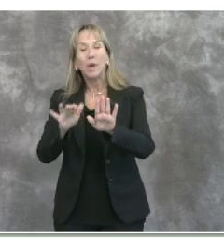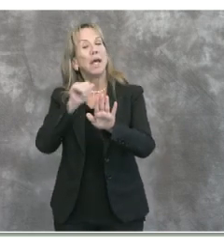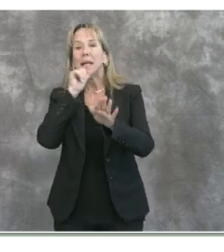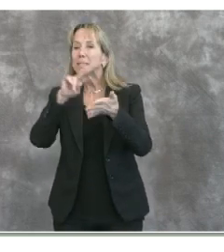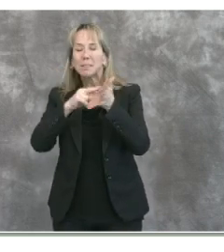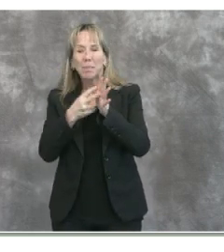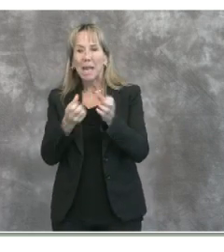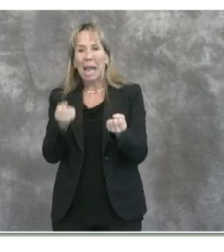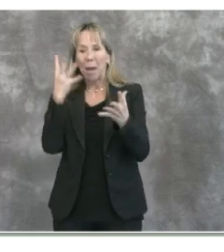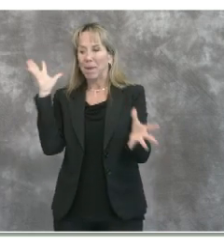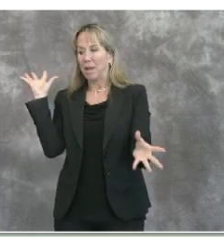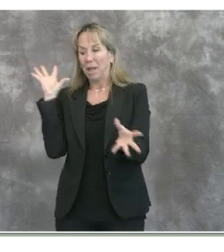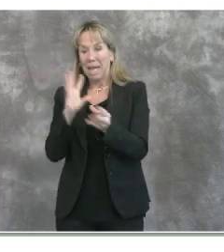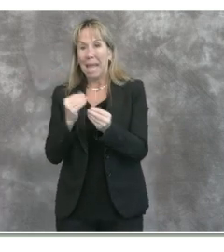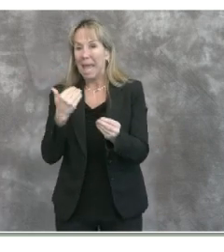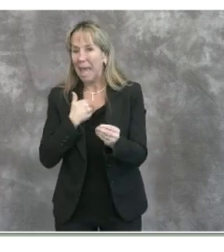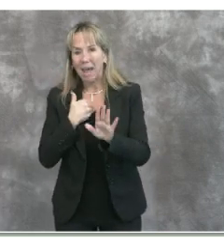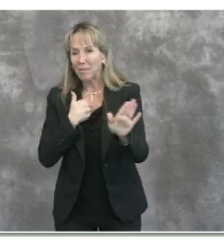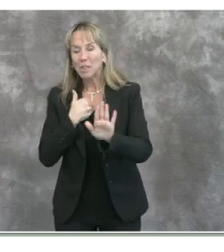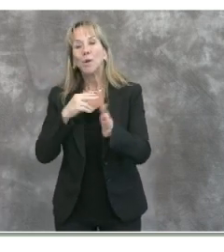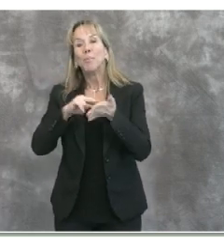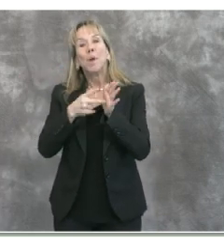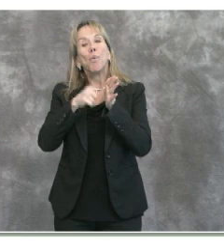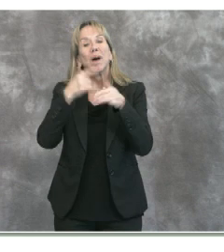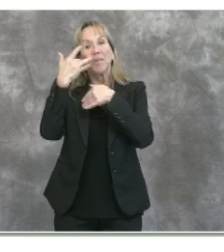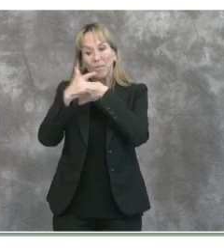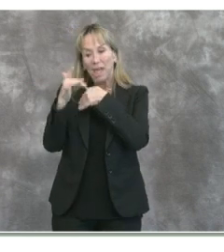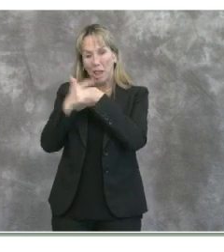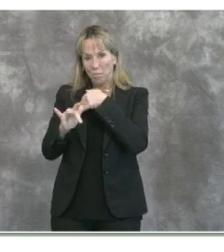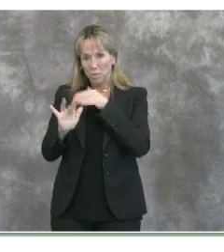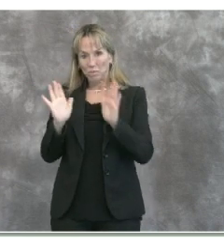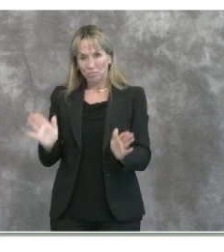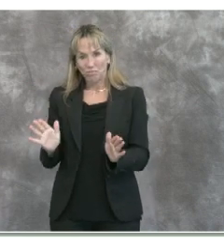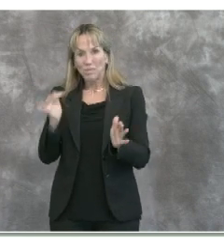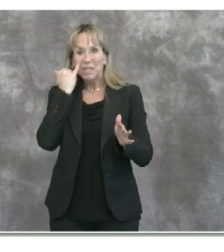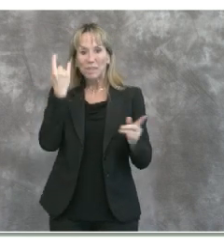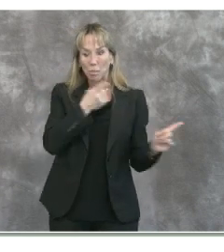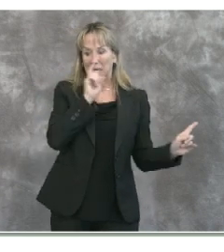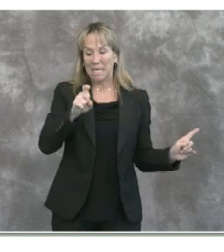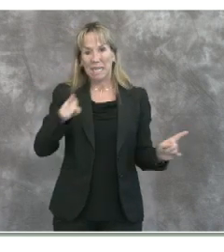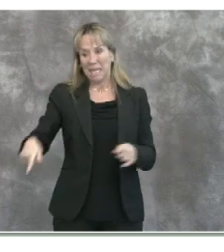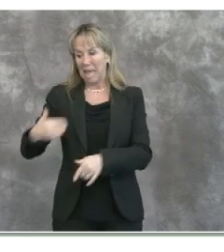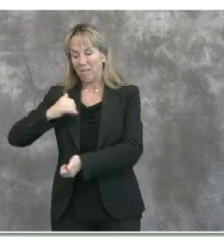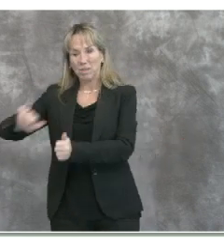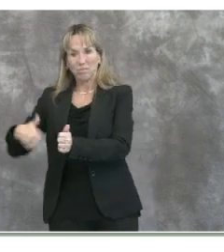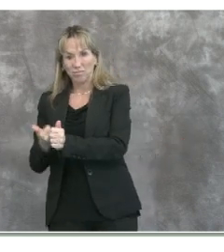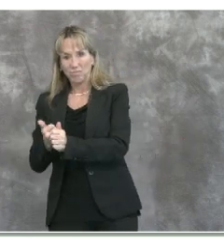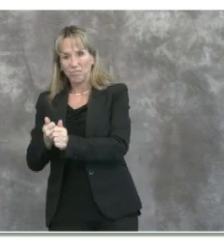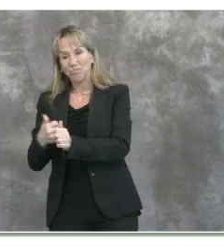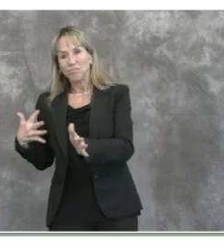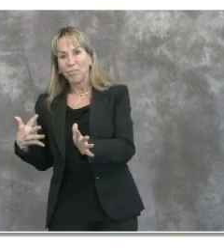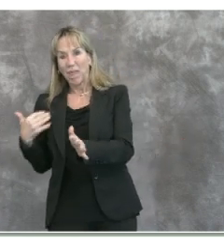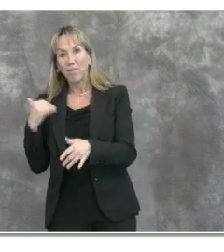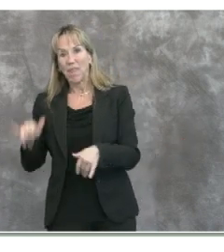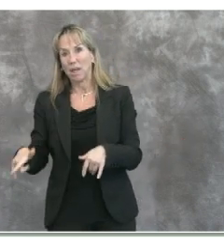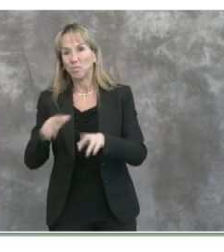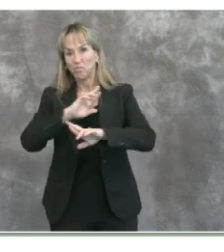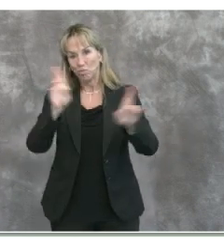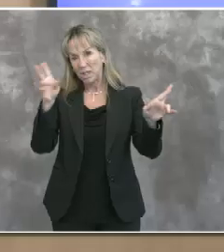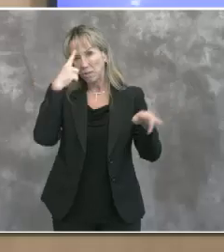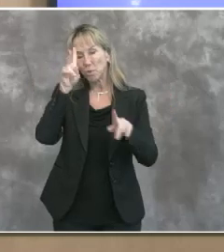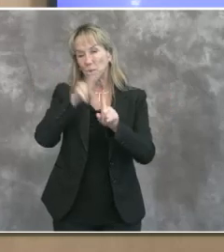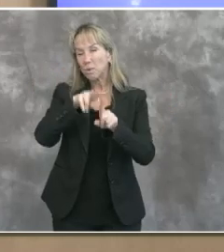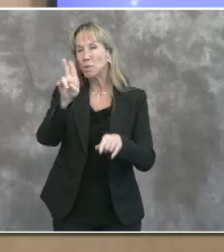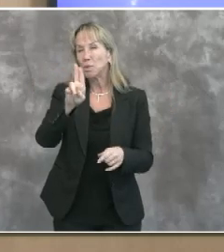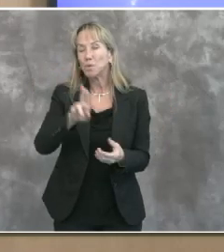system availability. It is what is available. It is not the total number that our hospitals have. This is a total number that our hospitals presently have available for